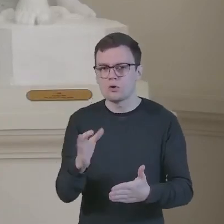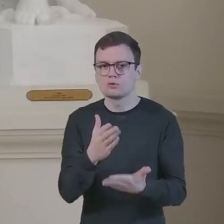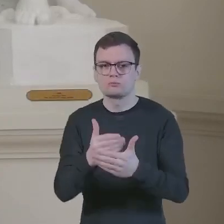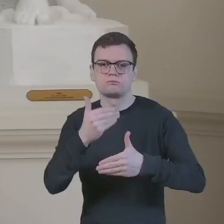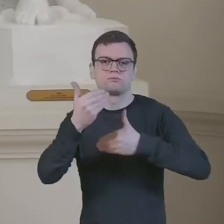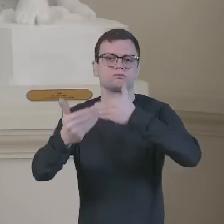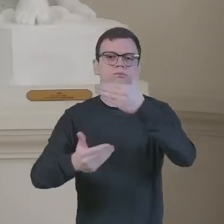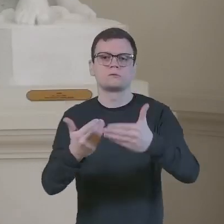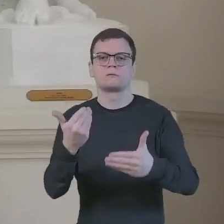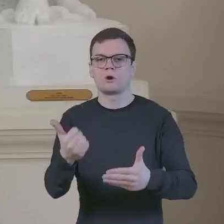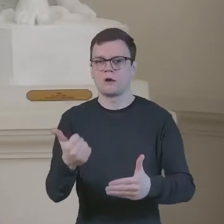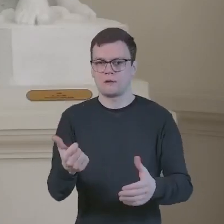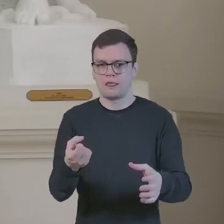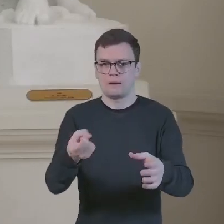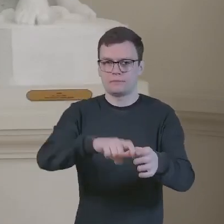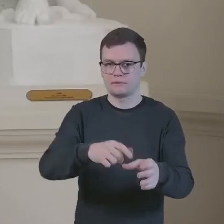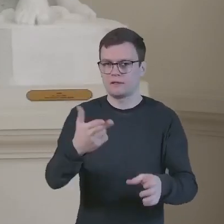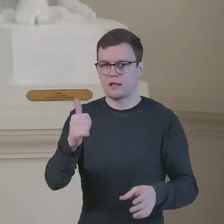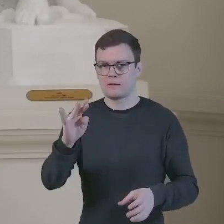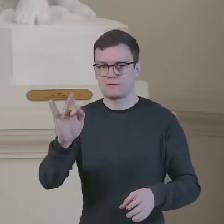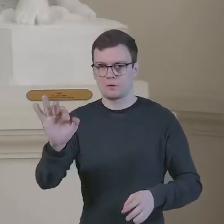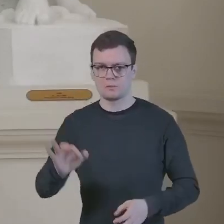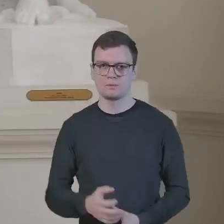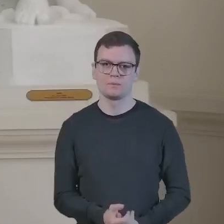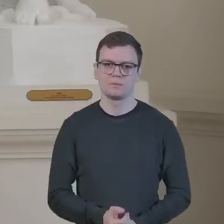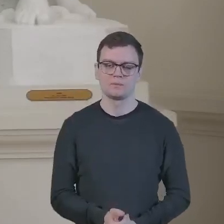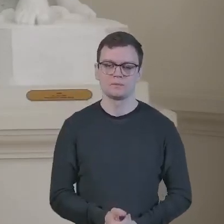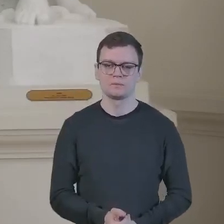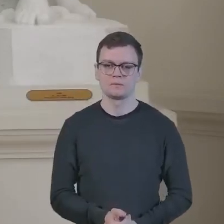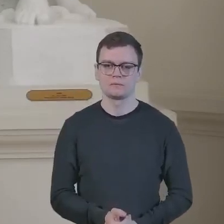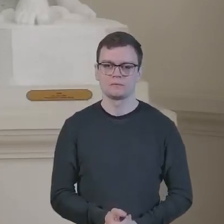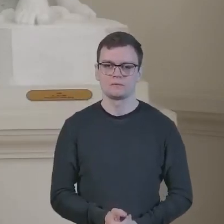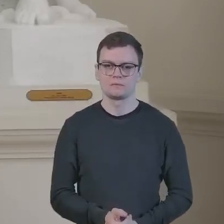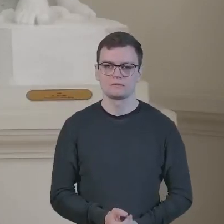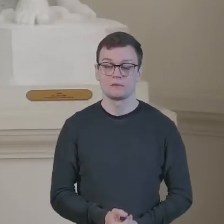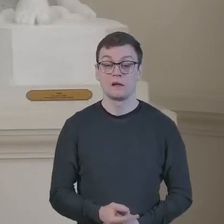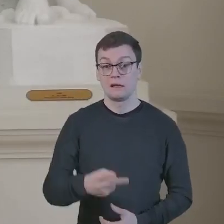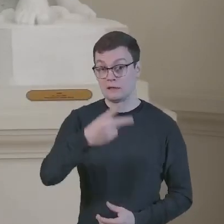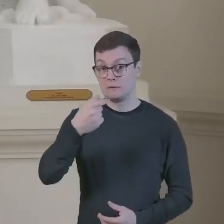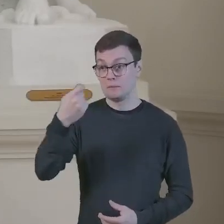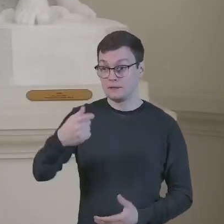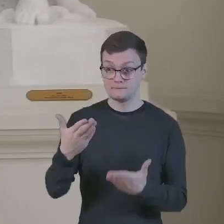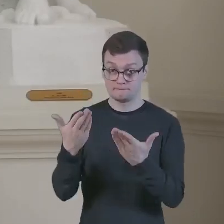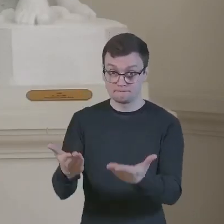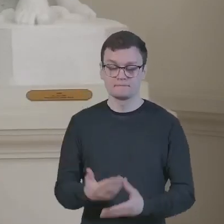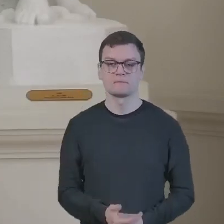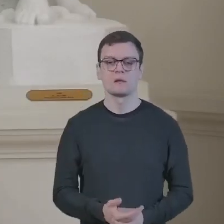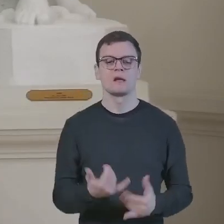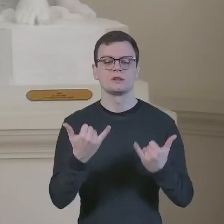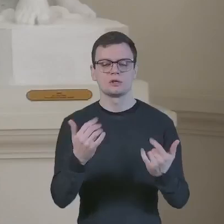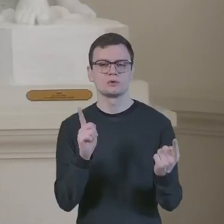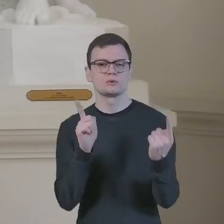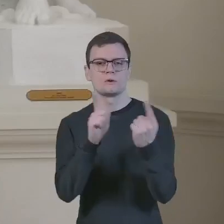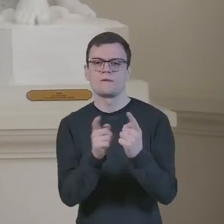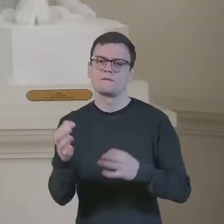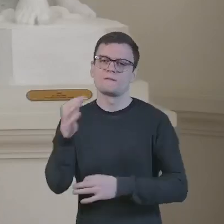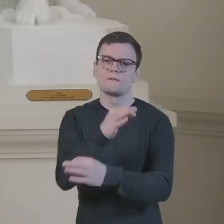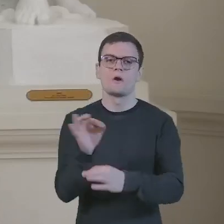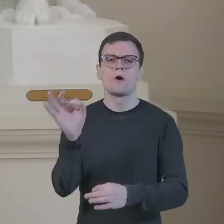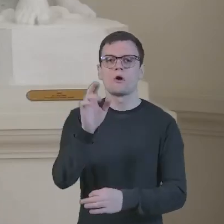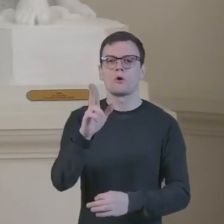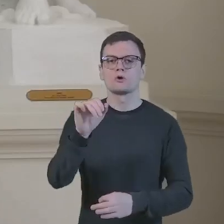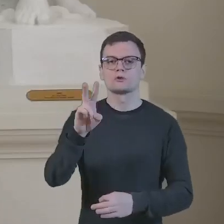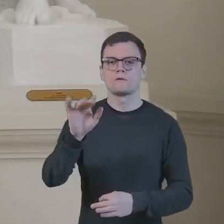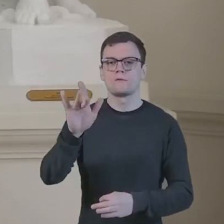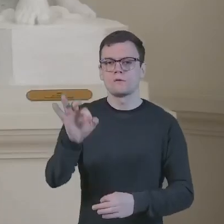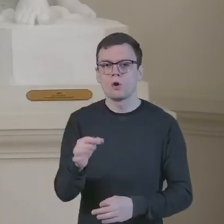path. Mr. President, today during our meeting, we also discussed Kosovo's ambitions to join